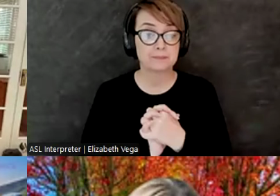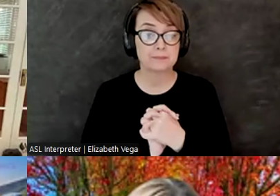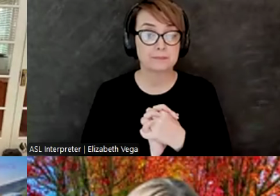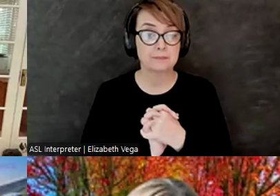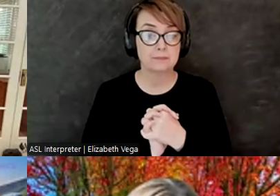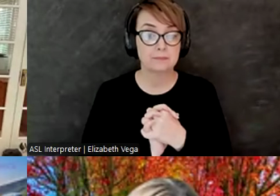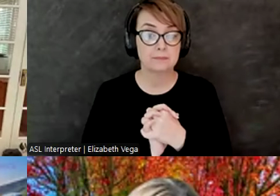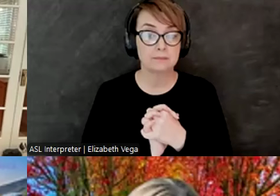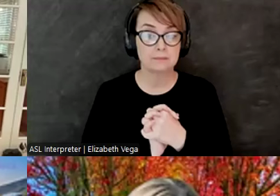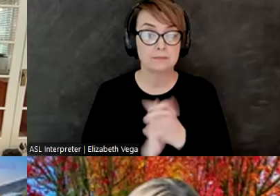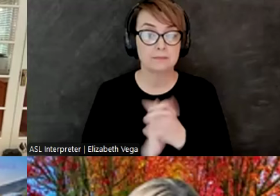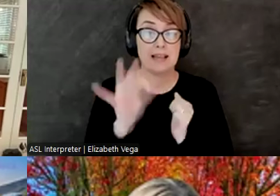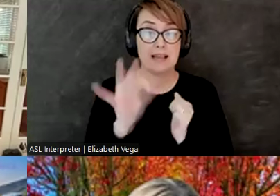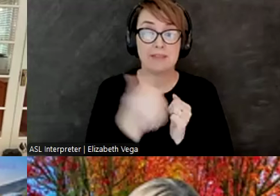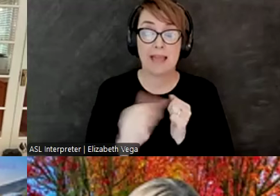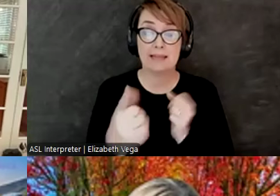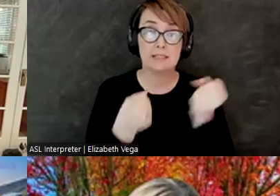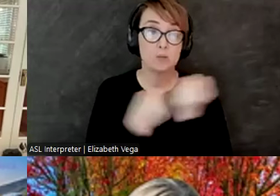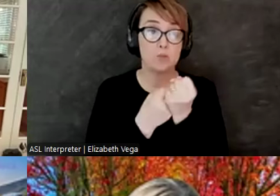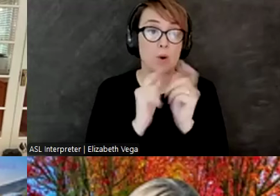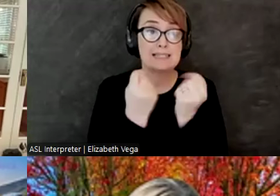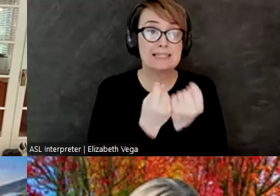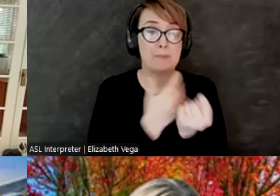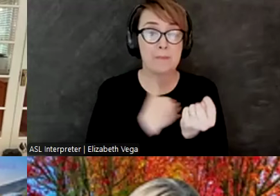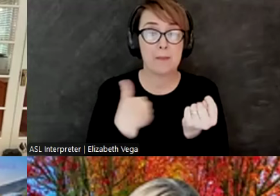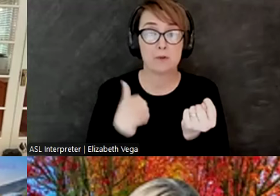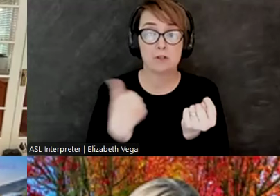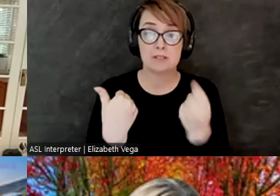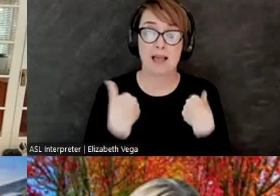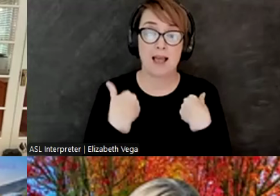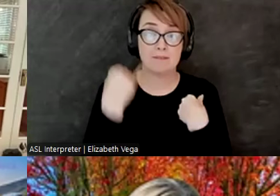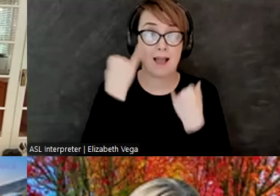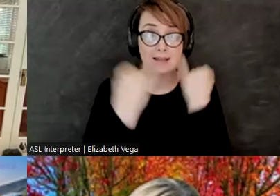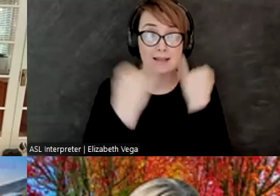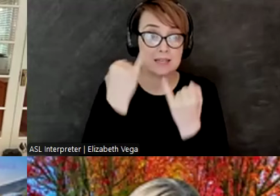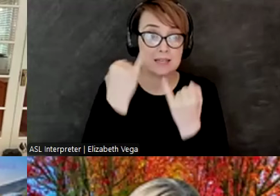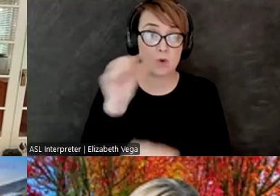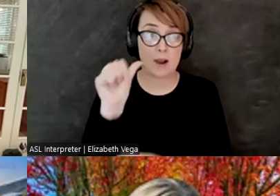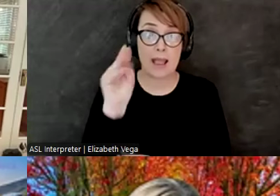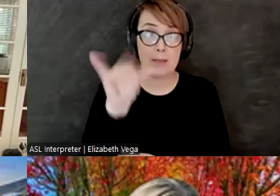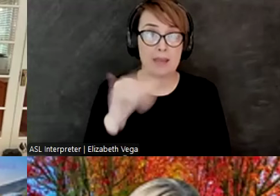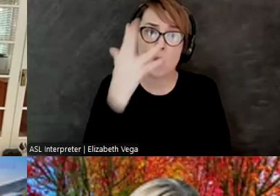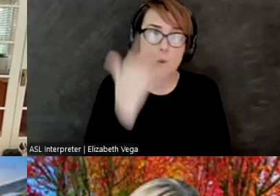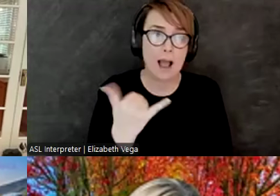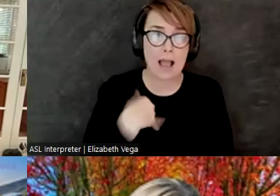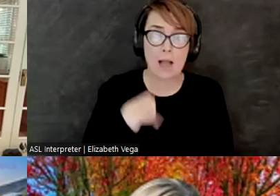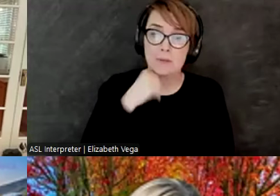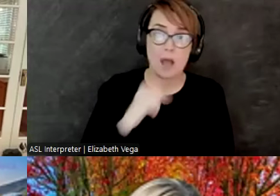if any support team members have ideas for Amy on why I'm not hearing